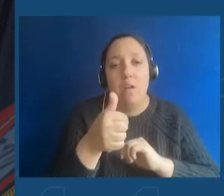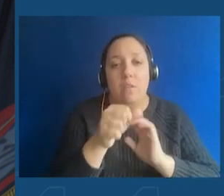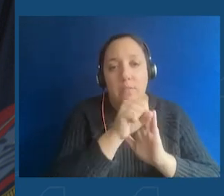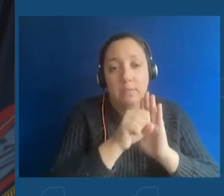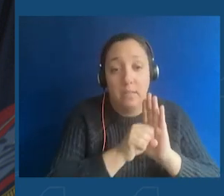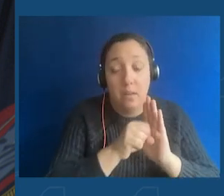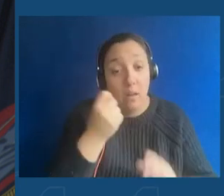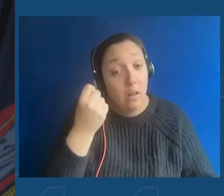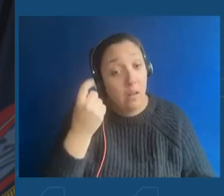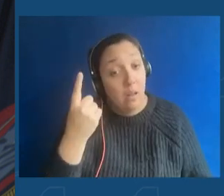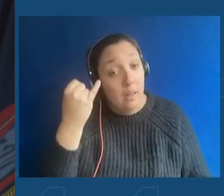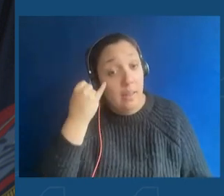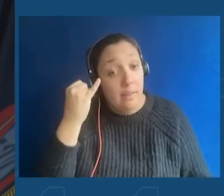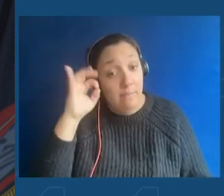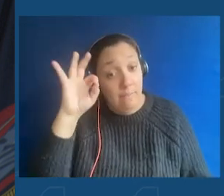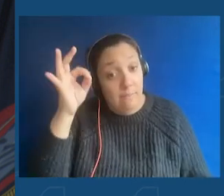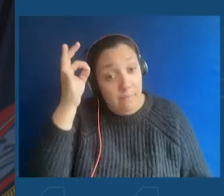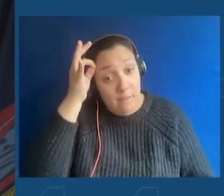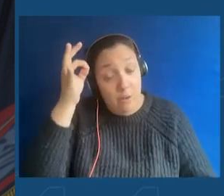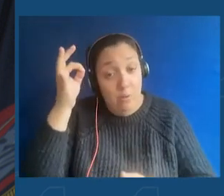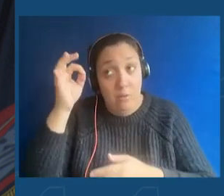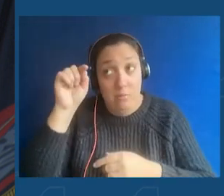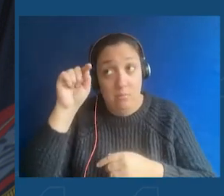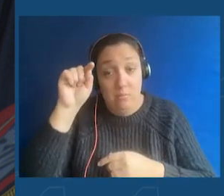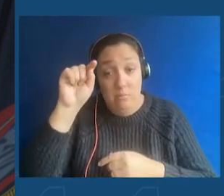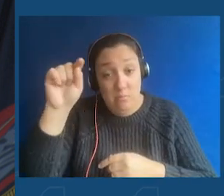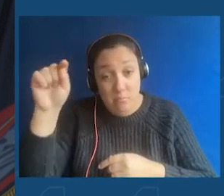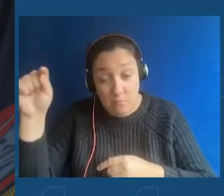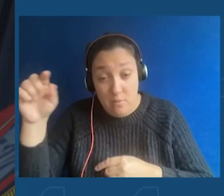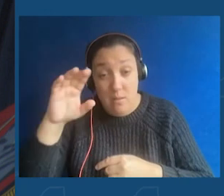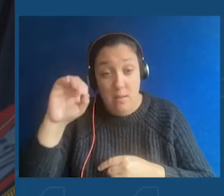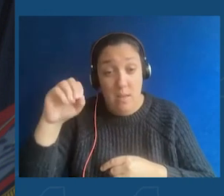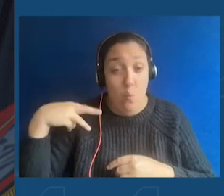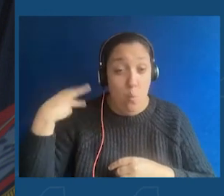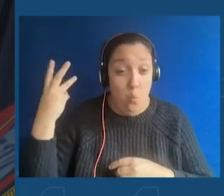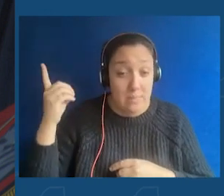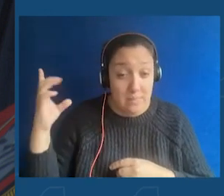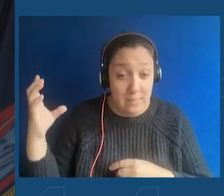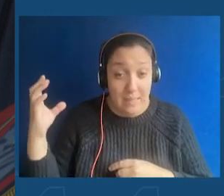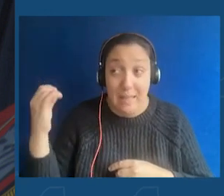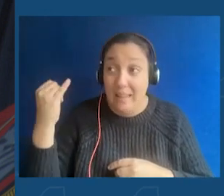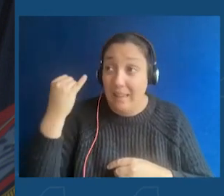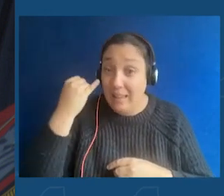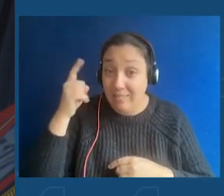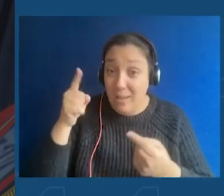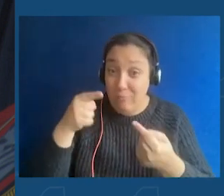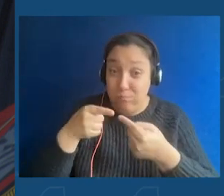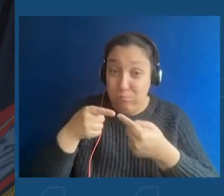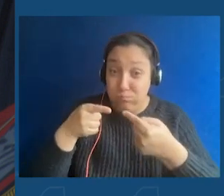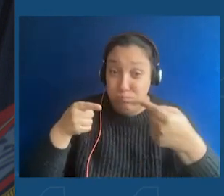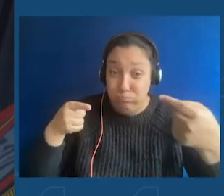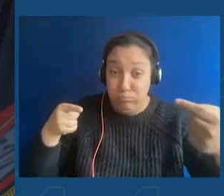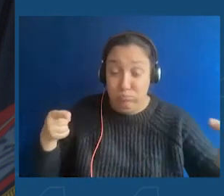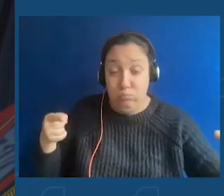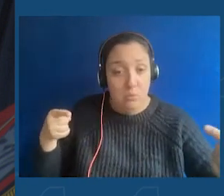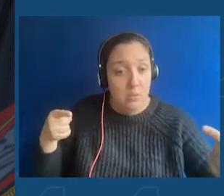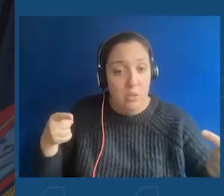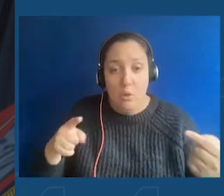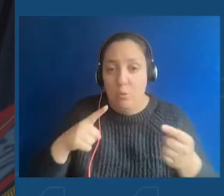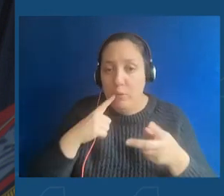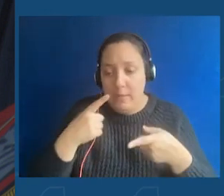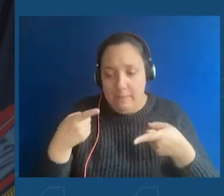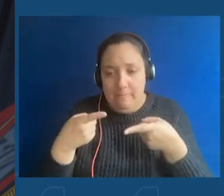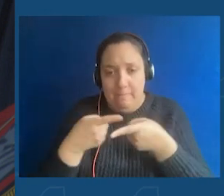and forces in Washington and other states go in a different direction. Contrary to the values on which this country